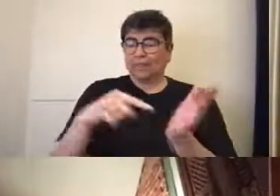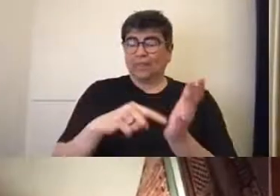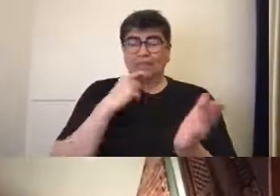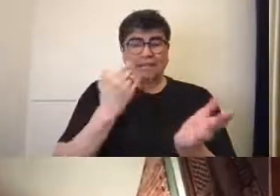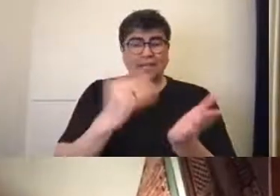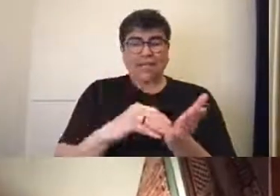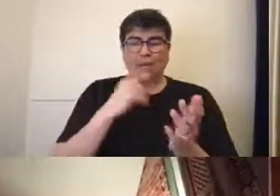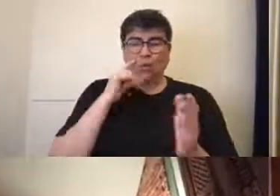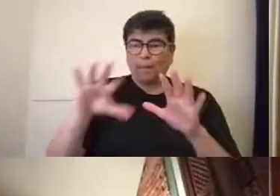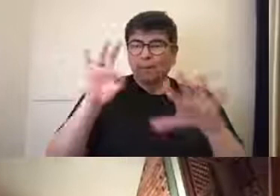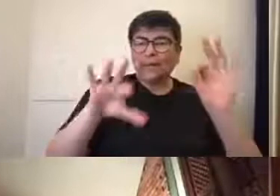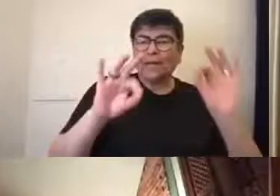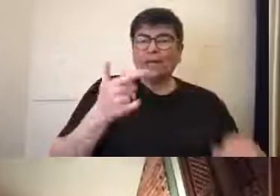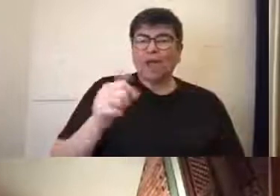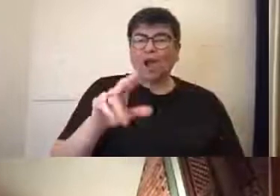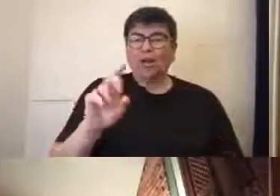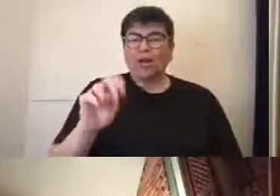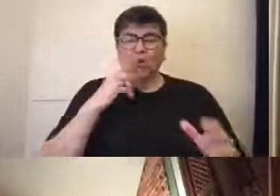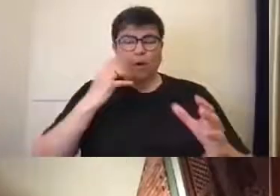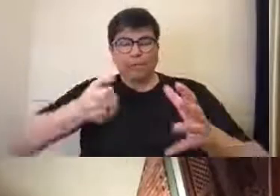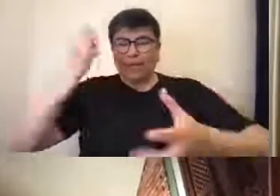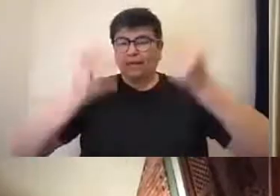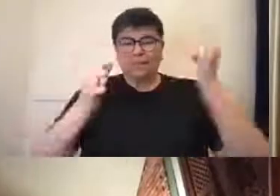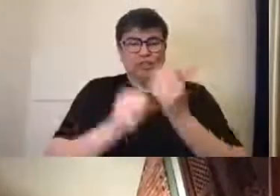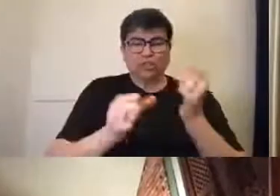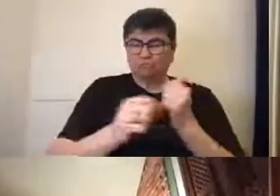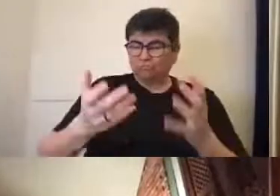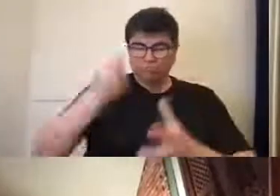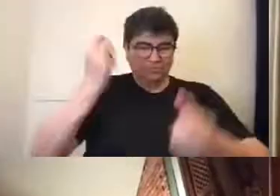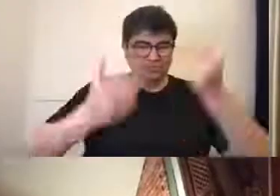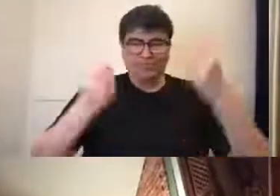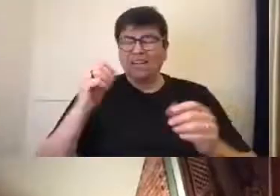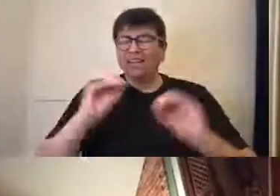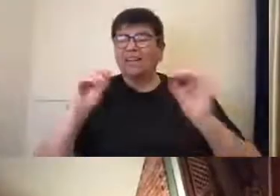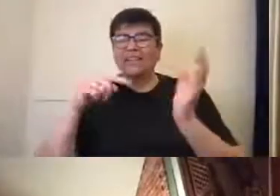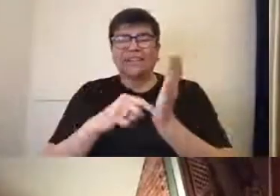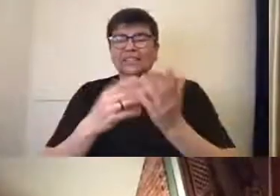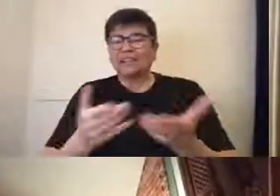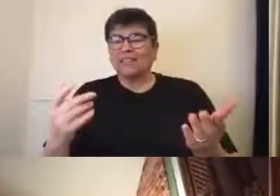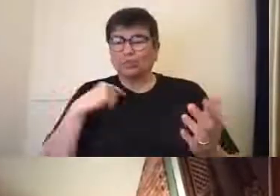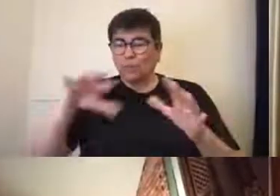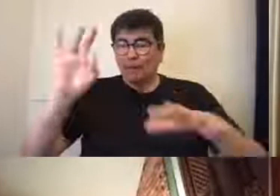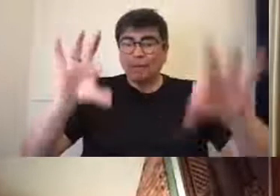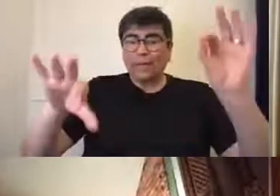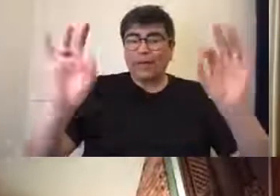our garden. We're going out there to the garden. We're just picking shit out. We're picking. None of the stuff that we're picking should necessarily, like